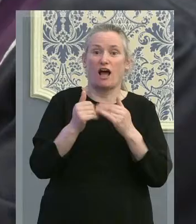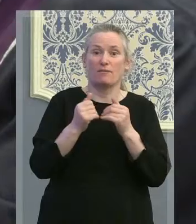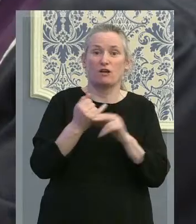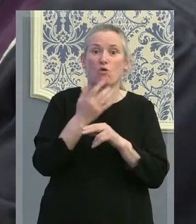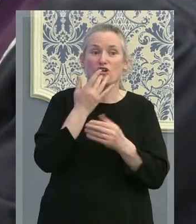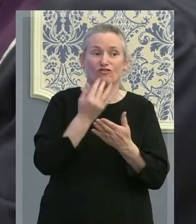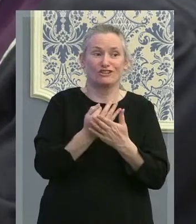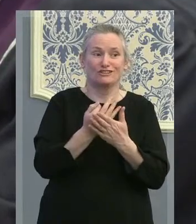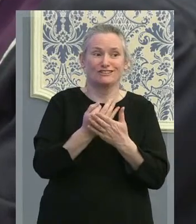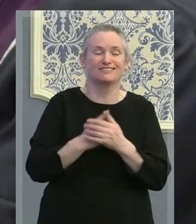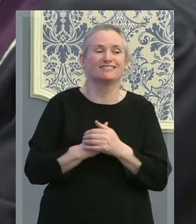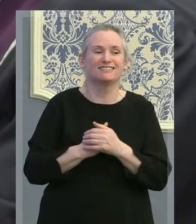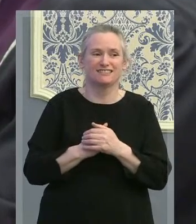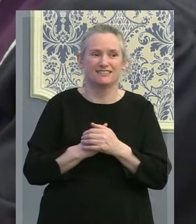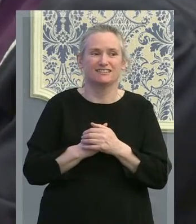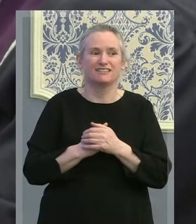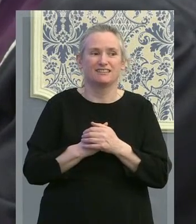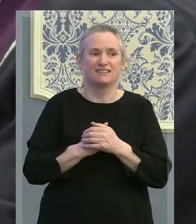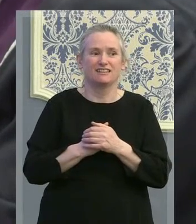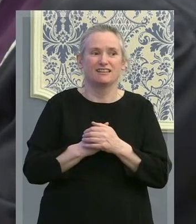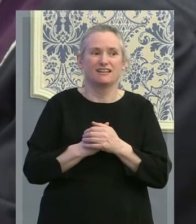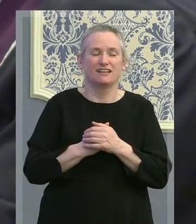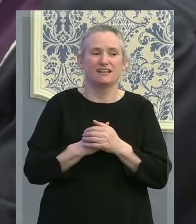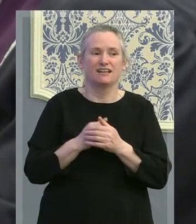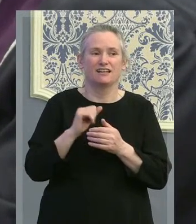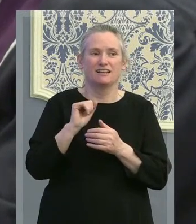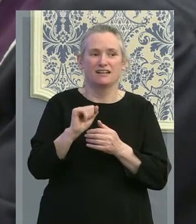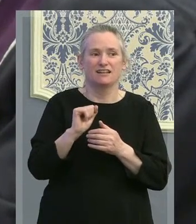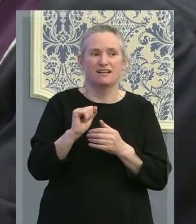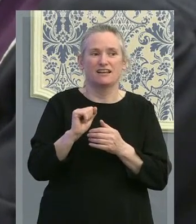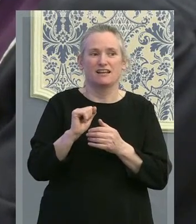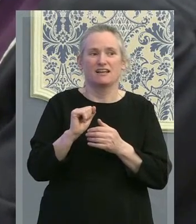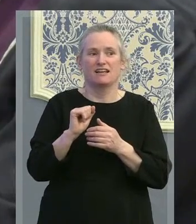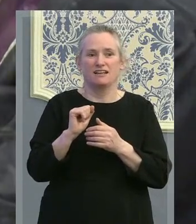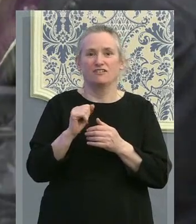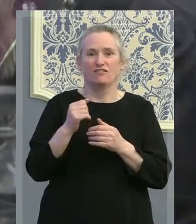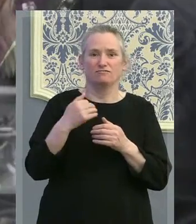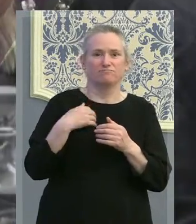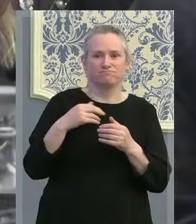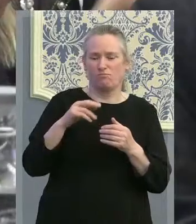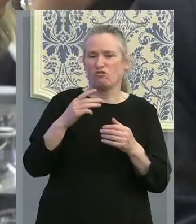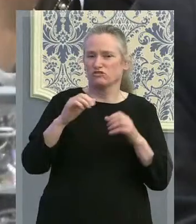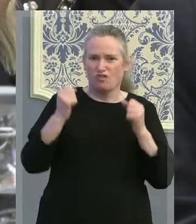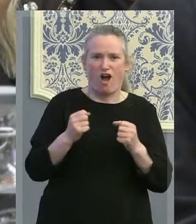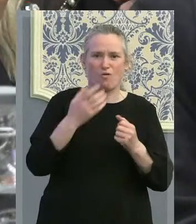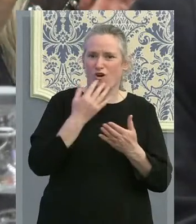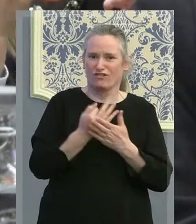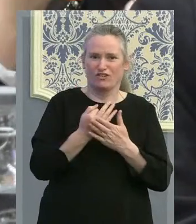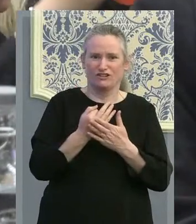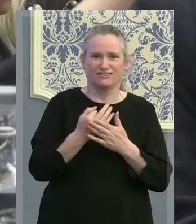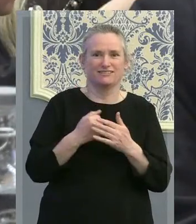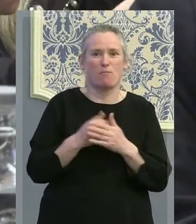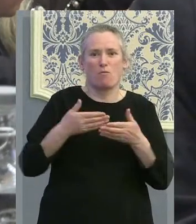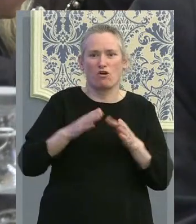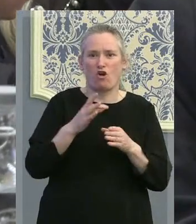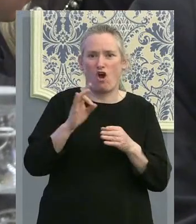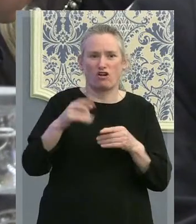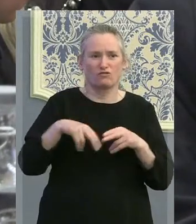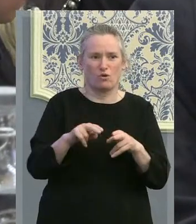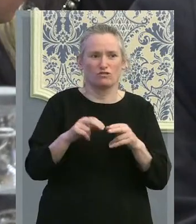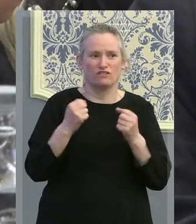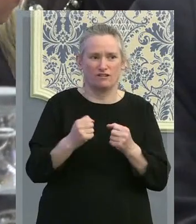couple met in Ferrybank, and I don't think he can get any more Waterford than that. Continuing to perform and to